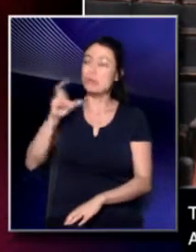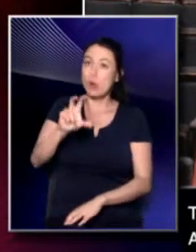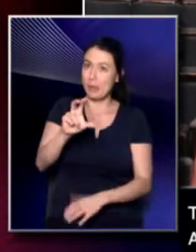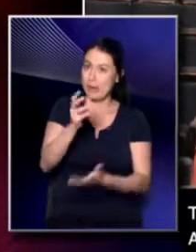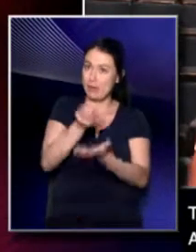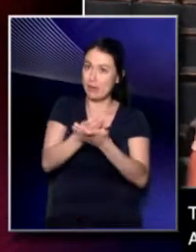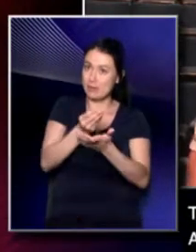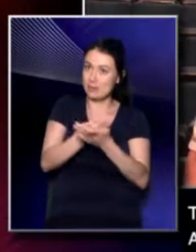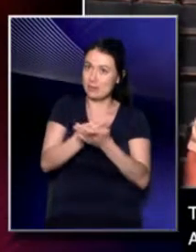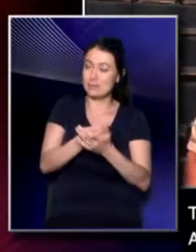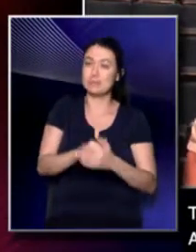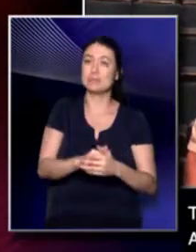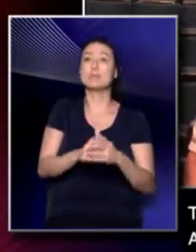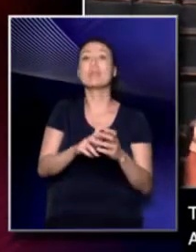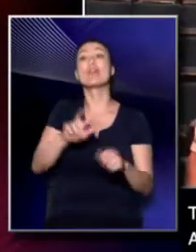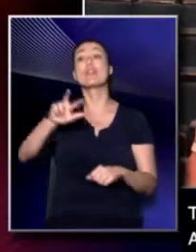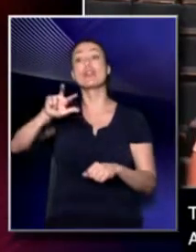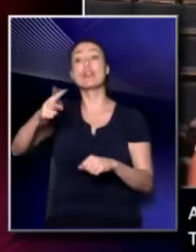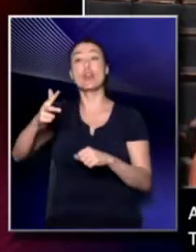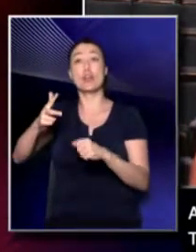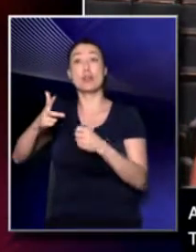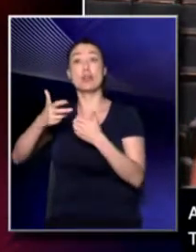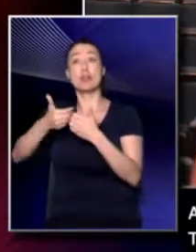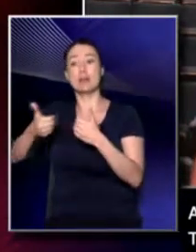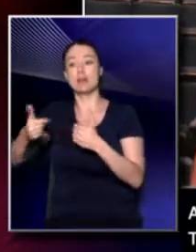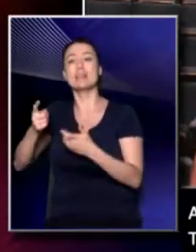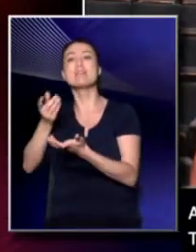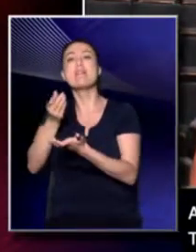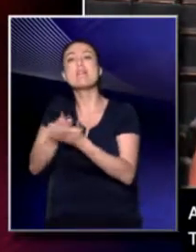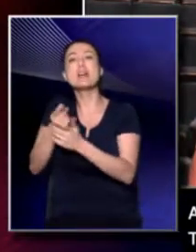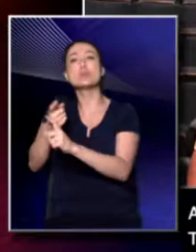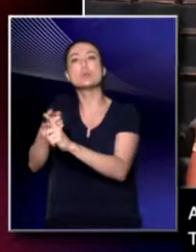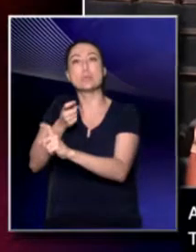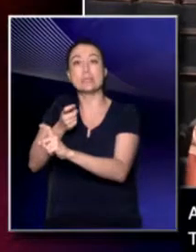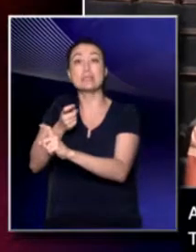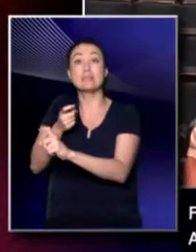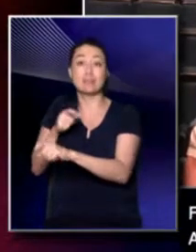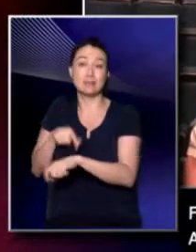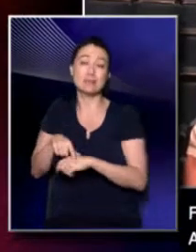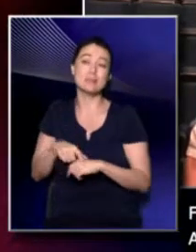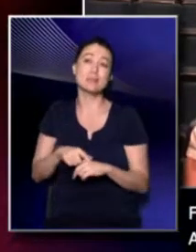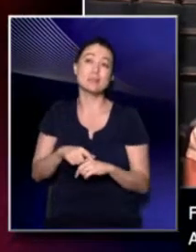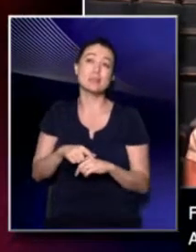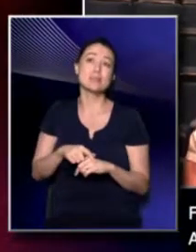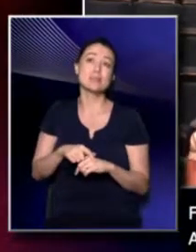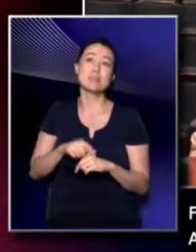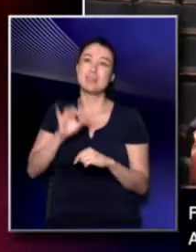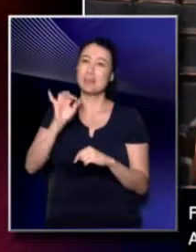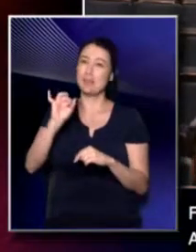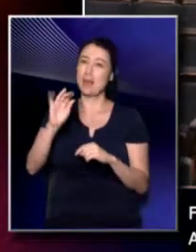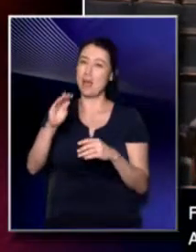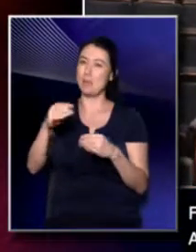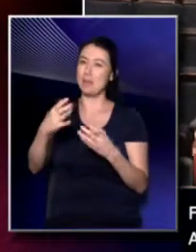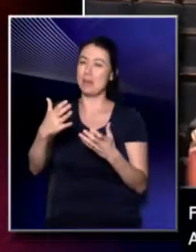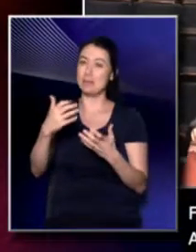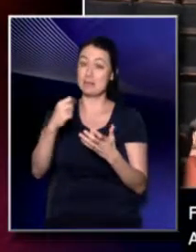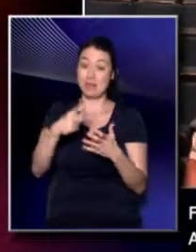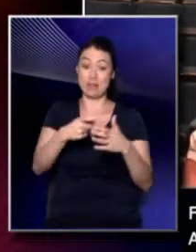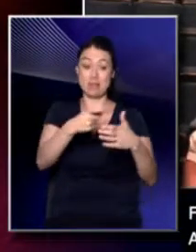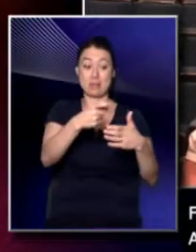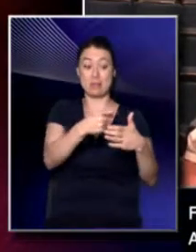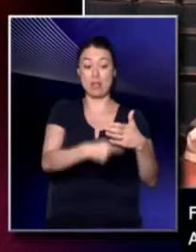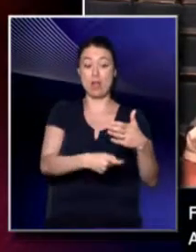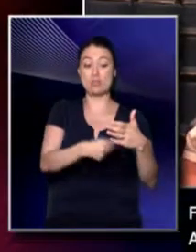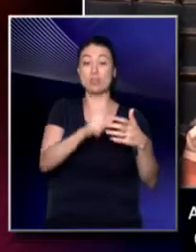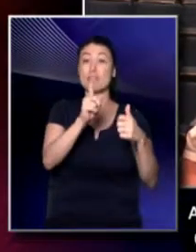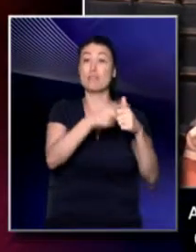third major breakdown is fund sources, and this provides an understanding of how the costs identified in the first